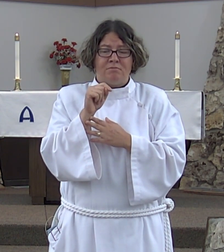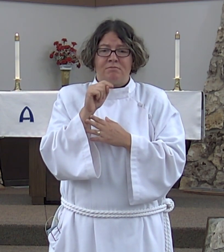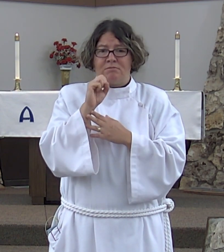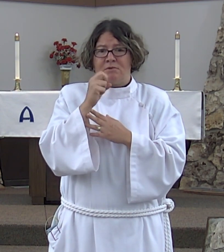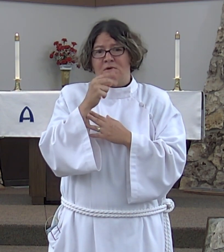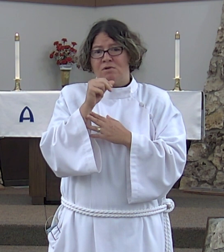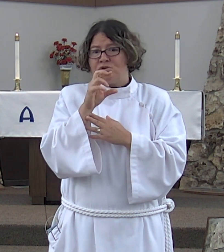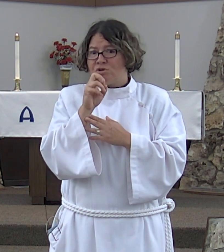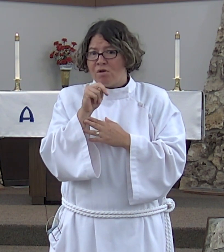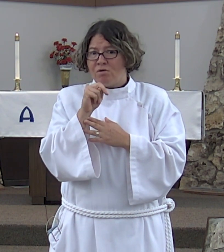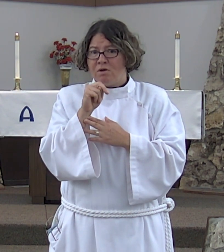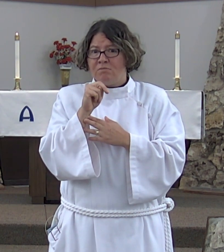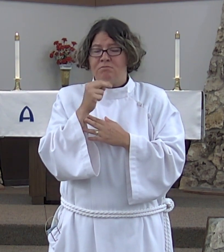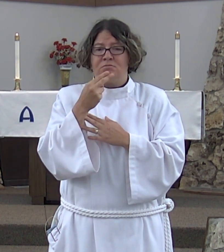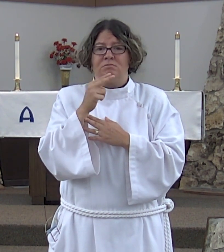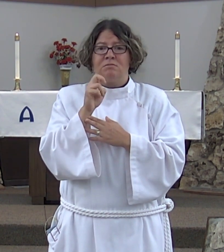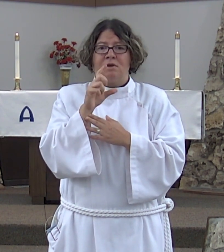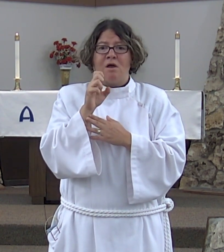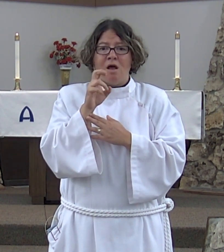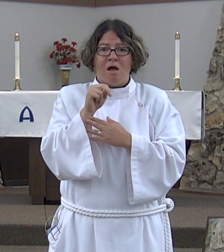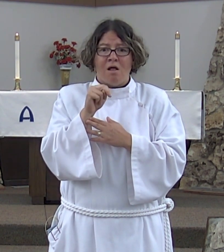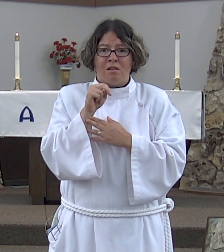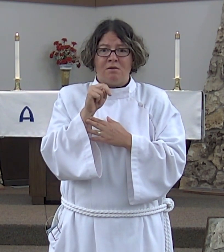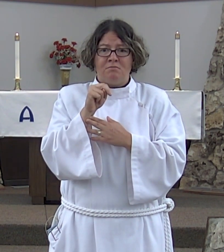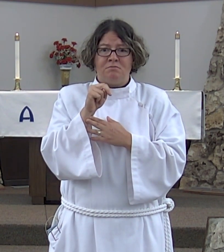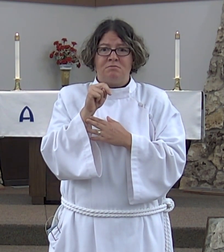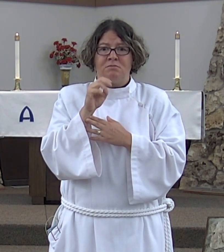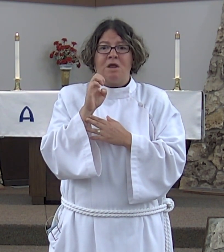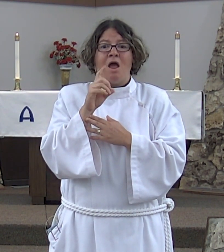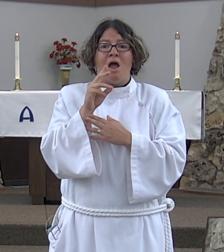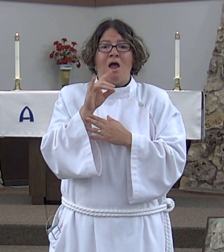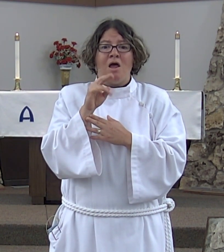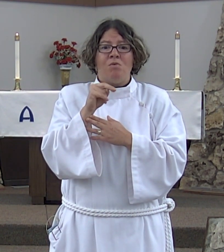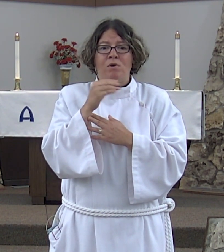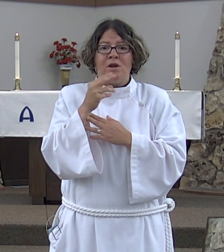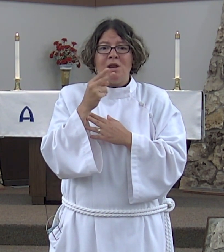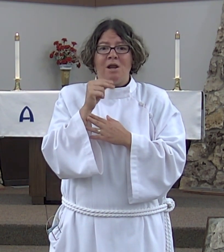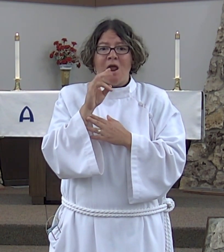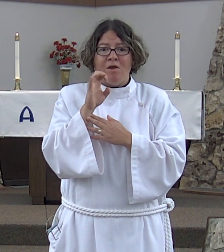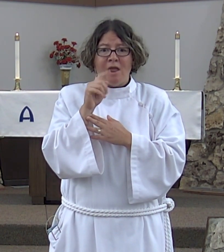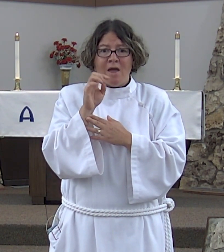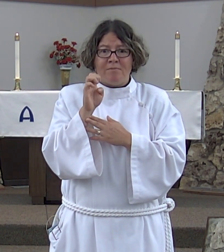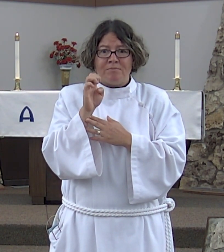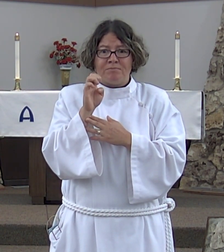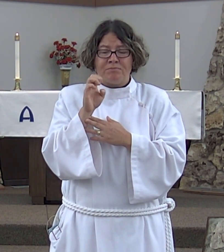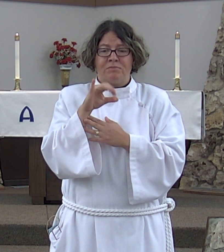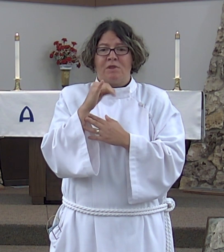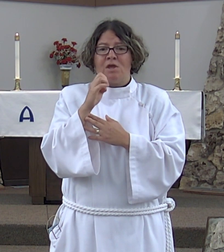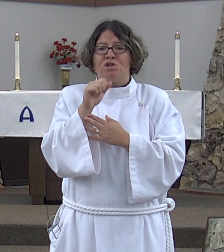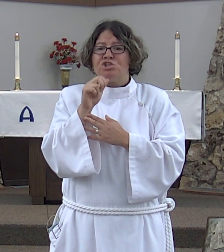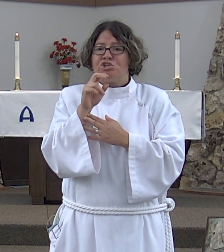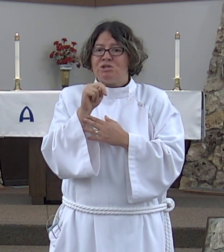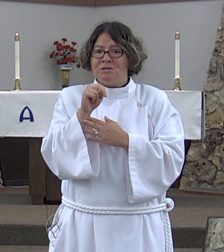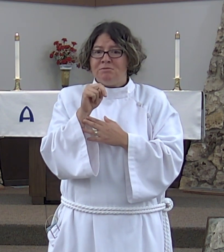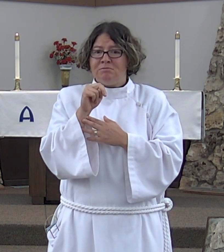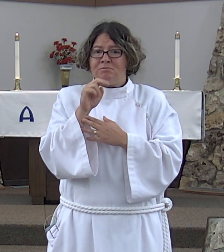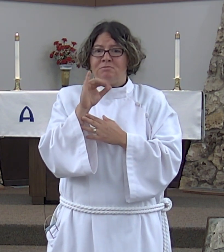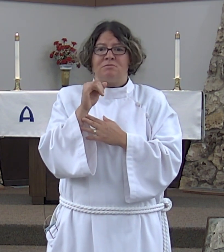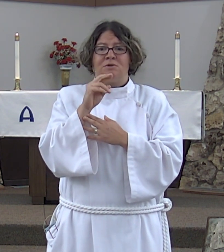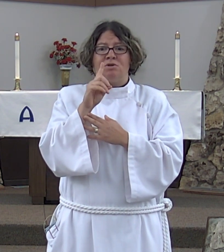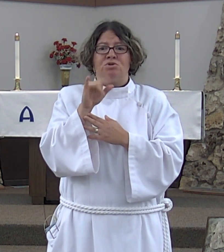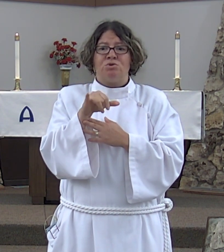Margaret, Sharon, Helen, Edwin and Harriet,